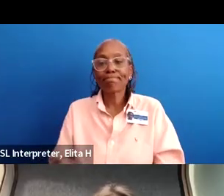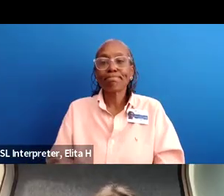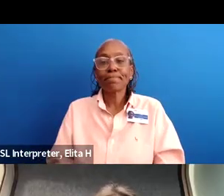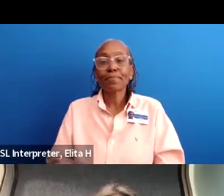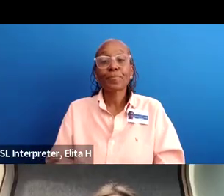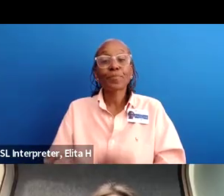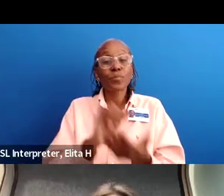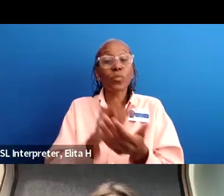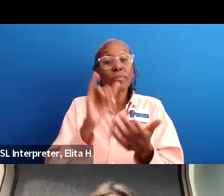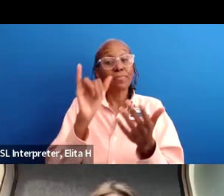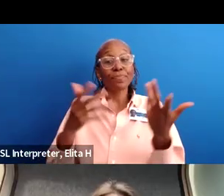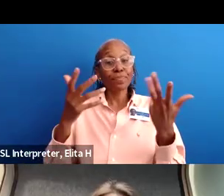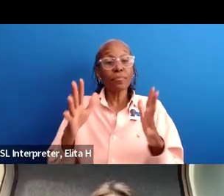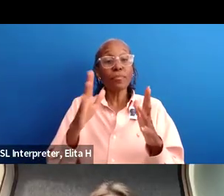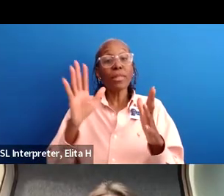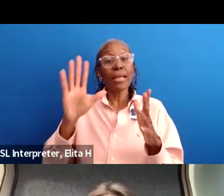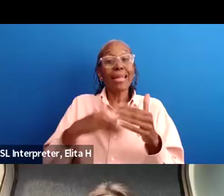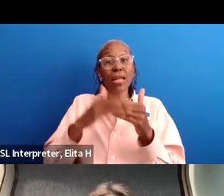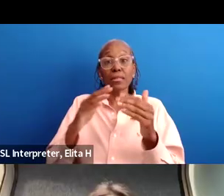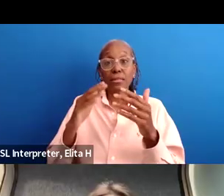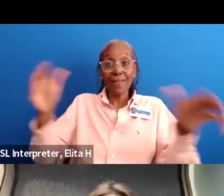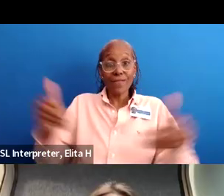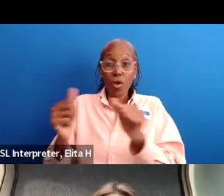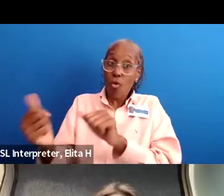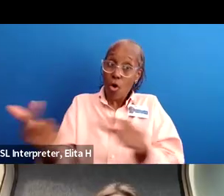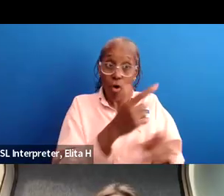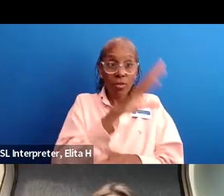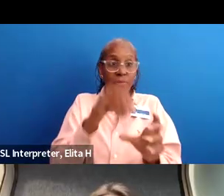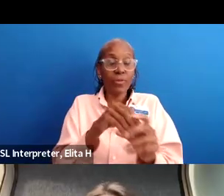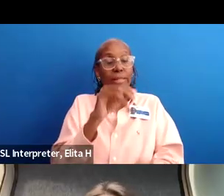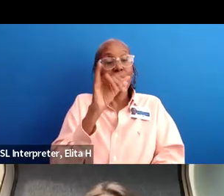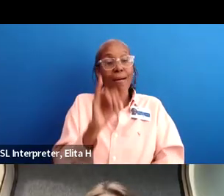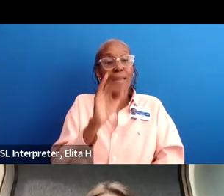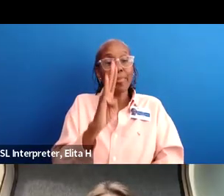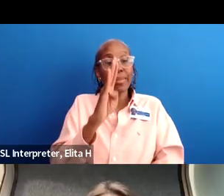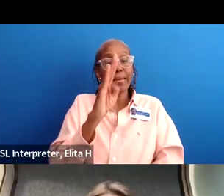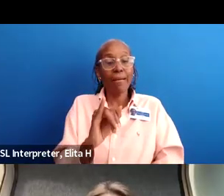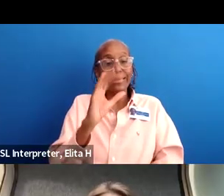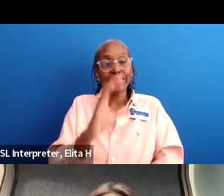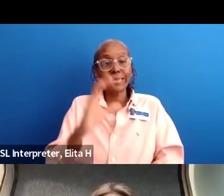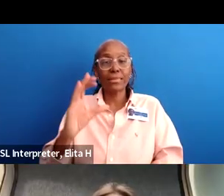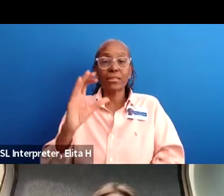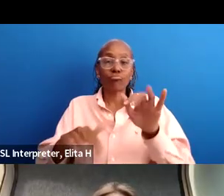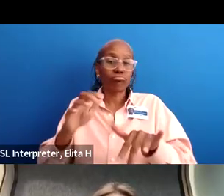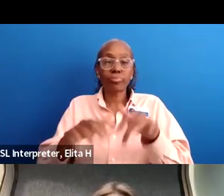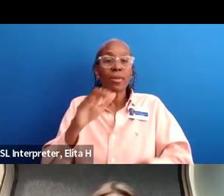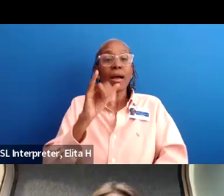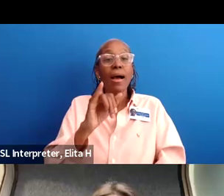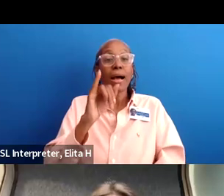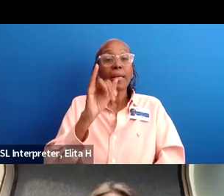And so with that, I would like to invite all of you to become a part of the IBCICC. You just need to go to our website at